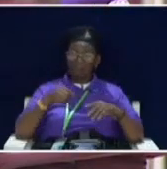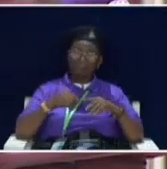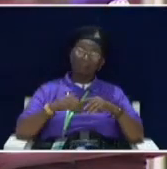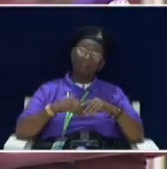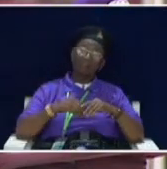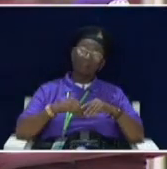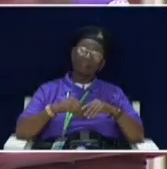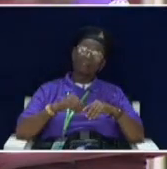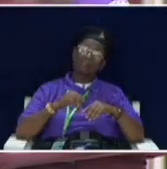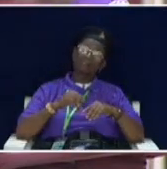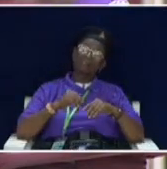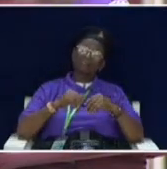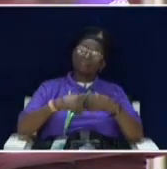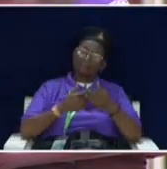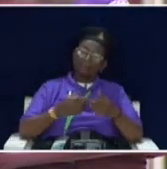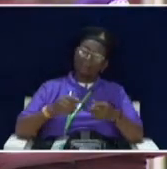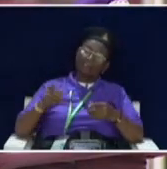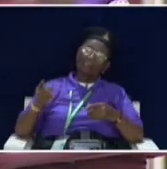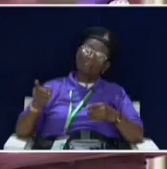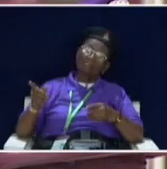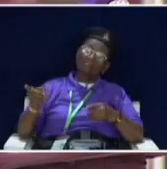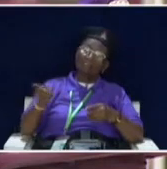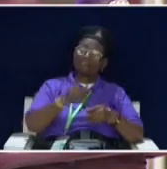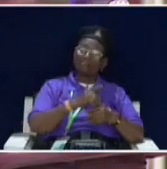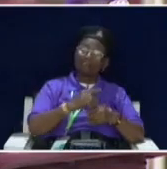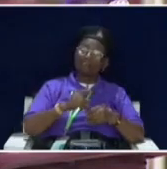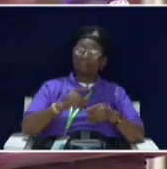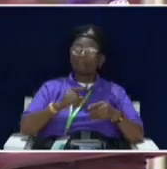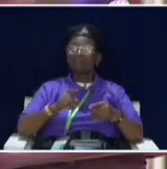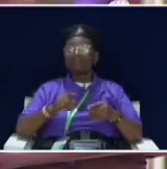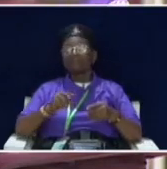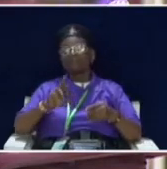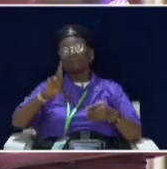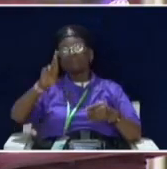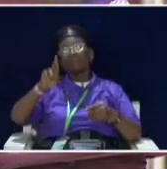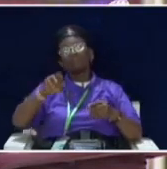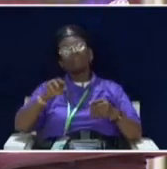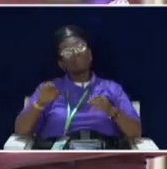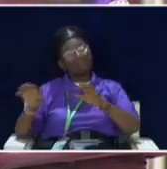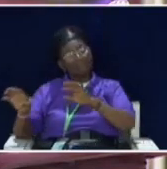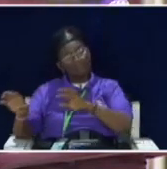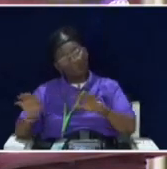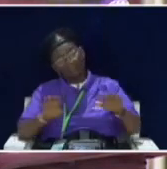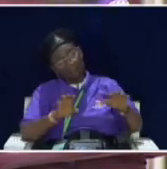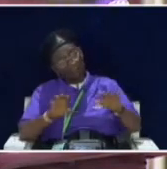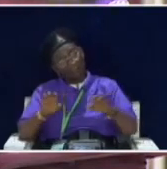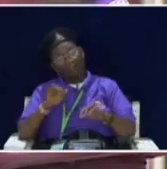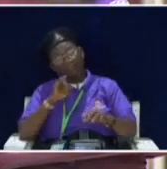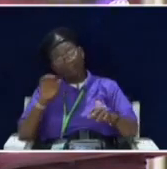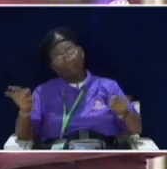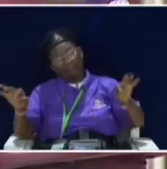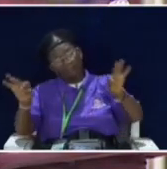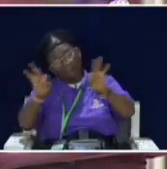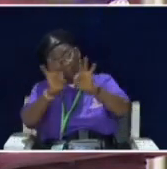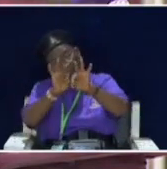How you react is important. You may say,